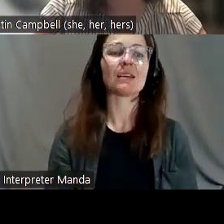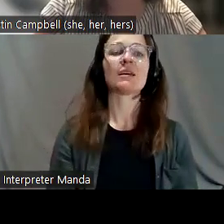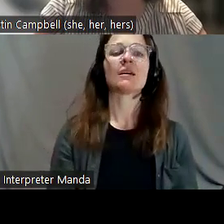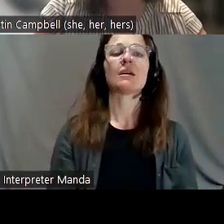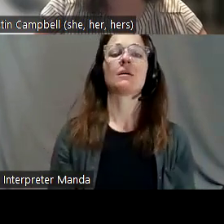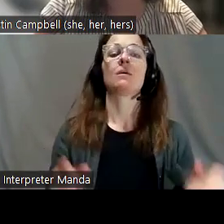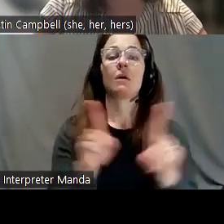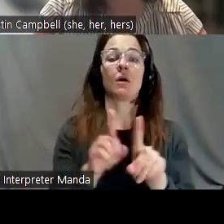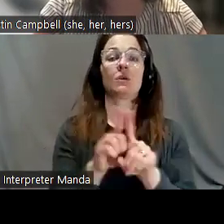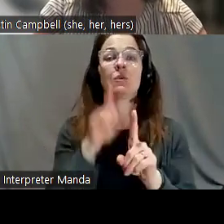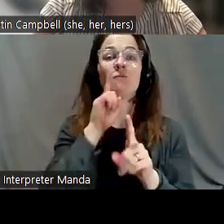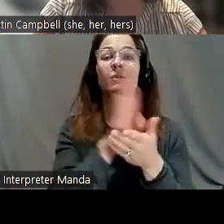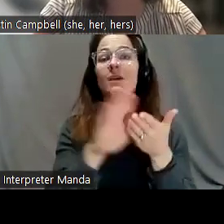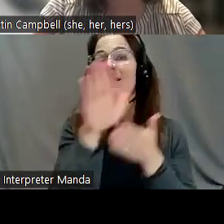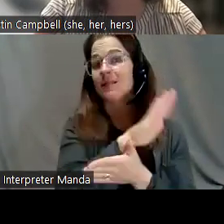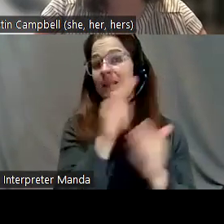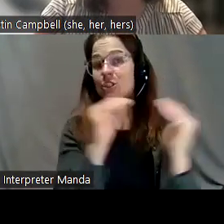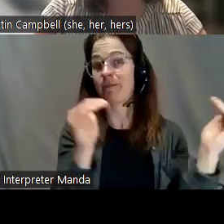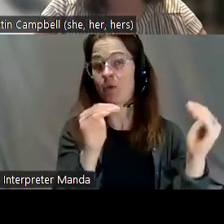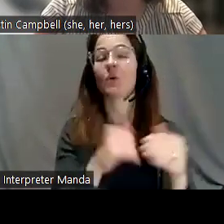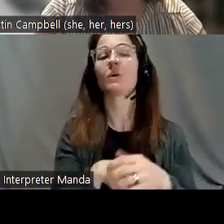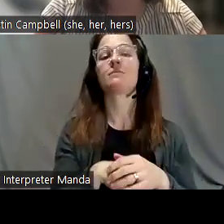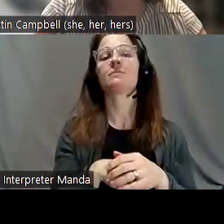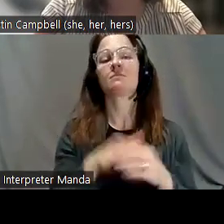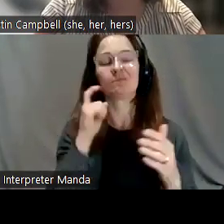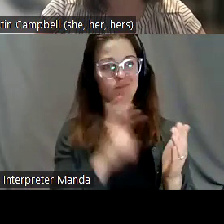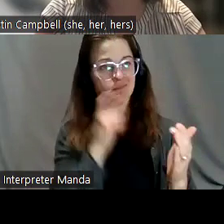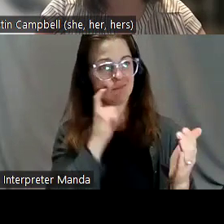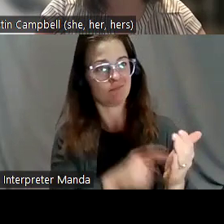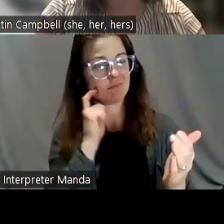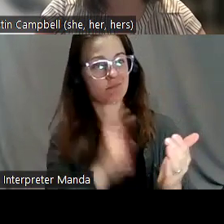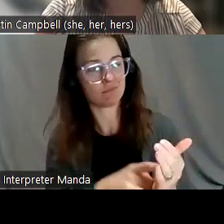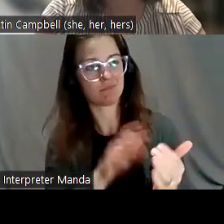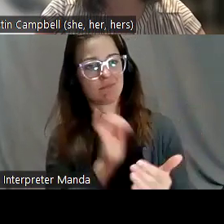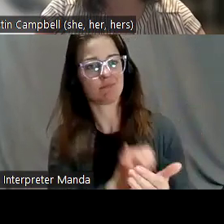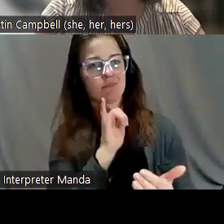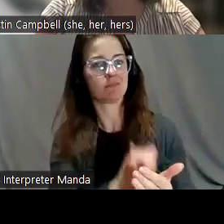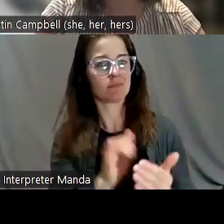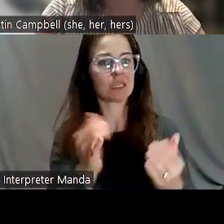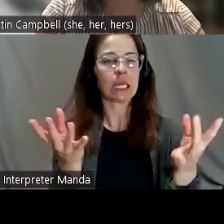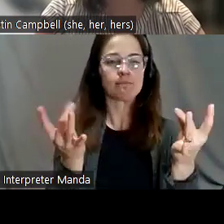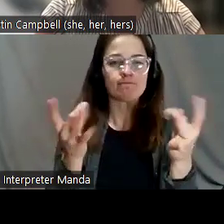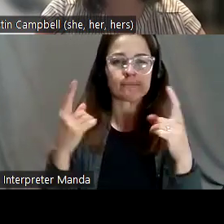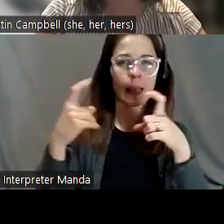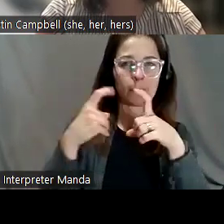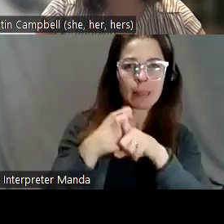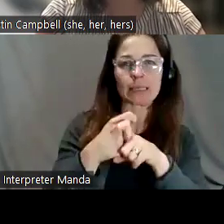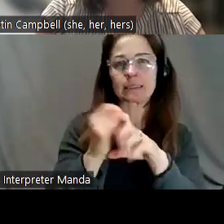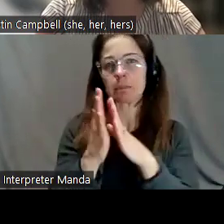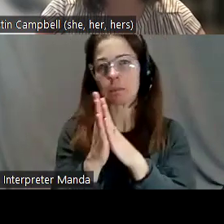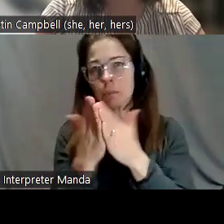the post-secondary level, what we're really seeing with the kind of complexity in textbooks